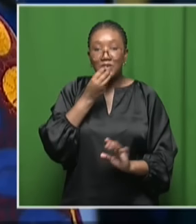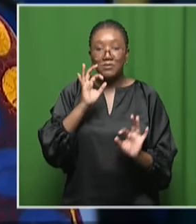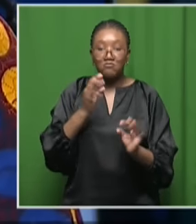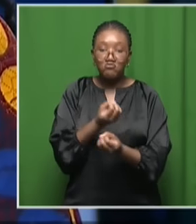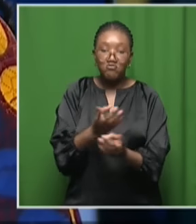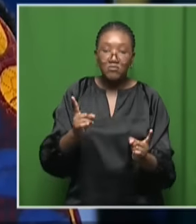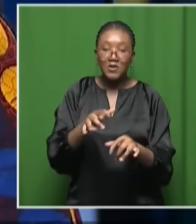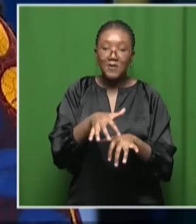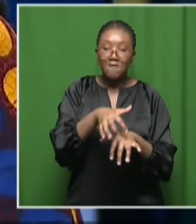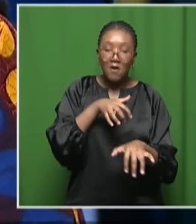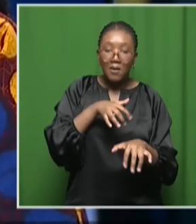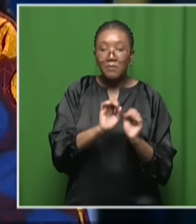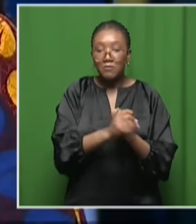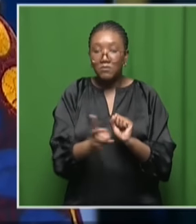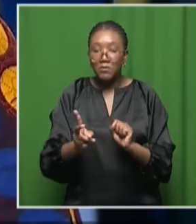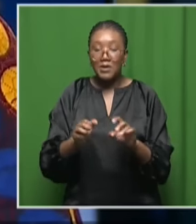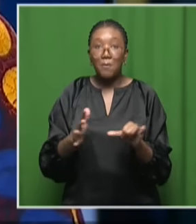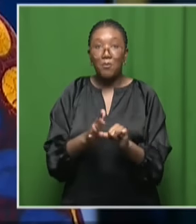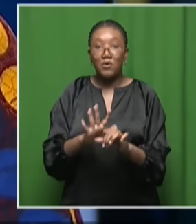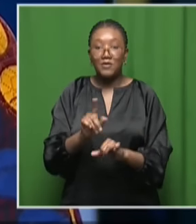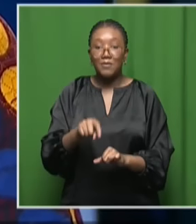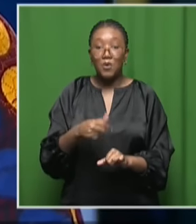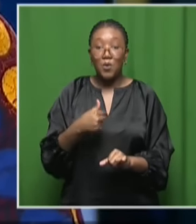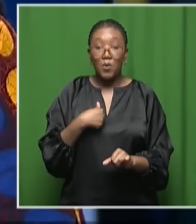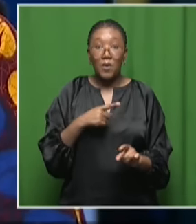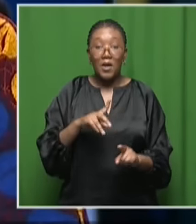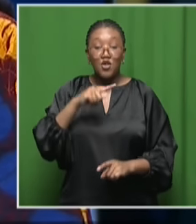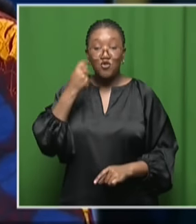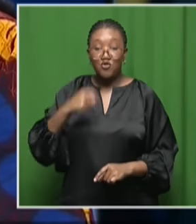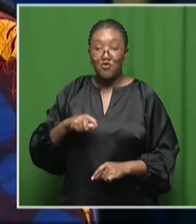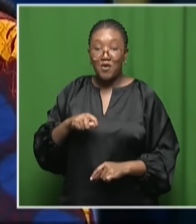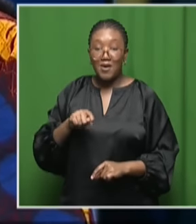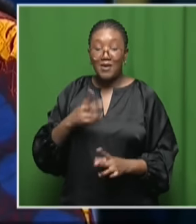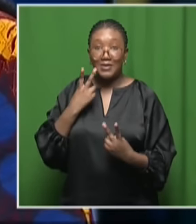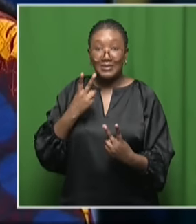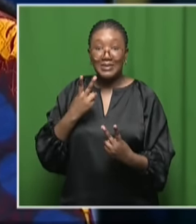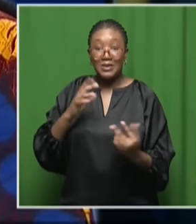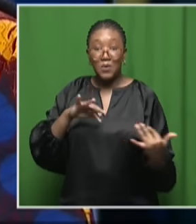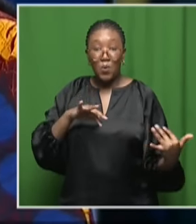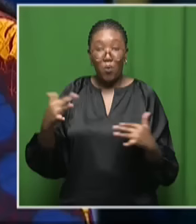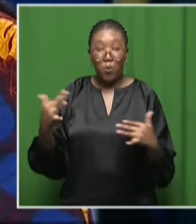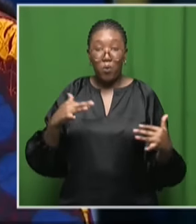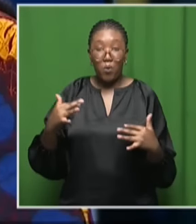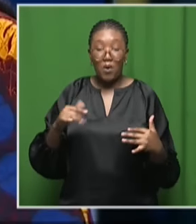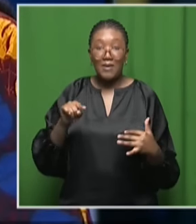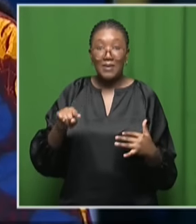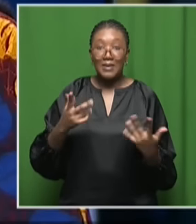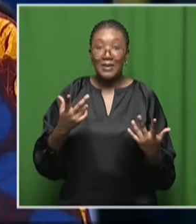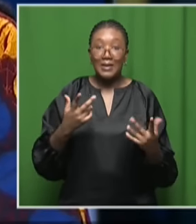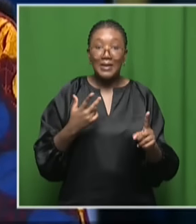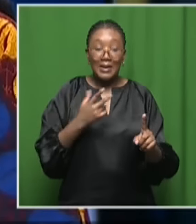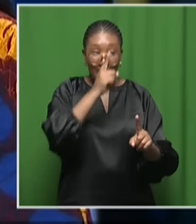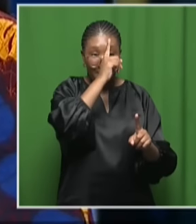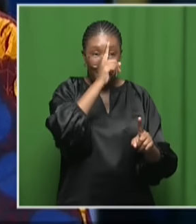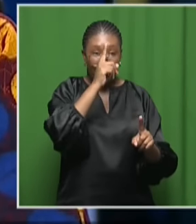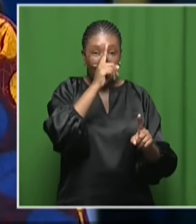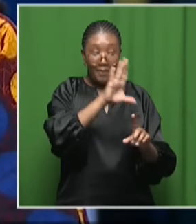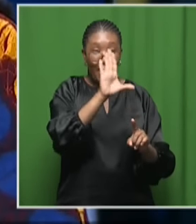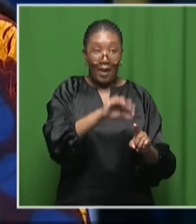security, which is really critical, because one of the lessons of the Ukraine war is that, so much of the African continent